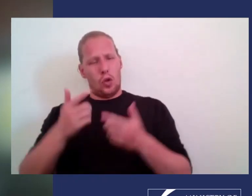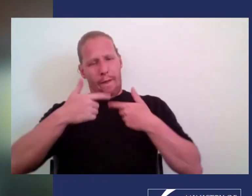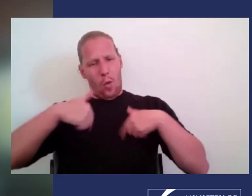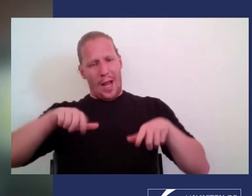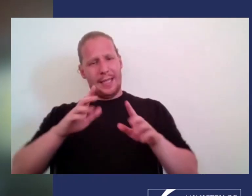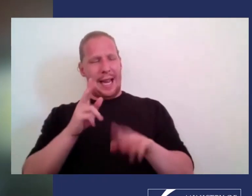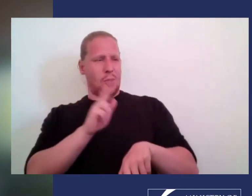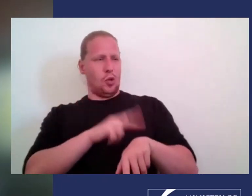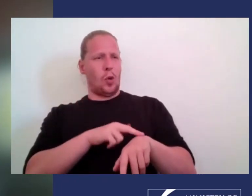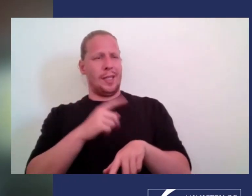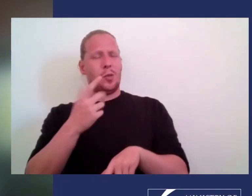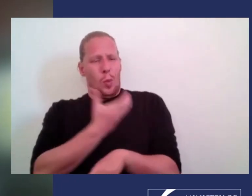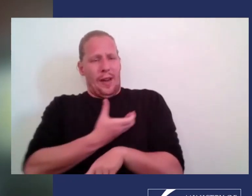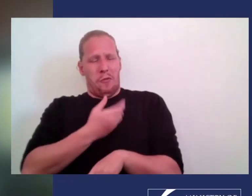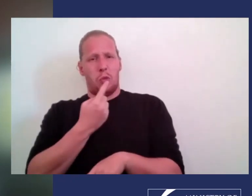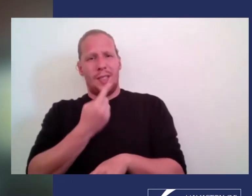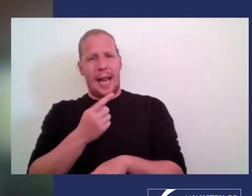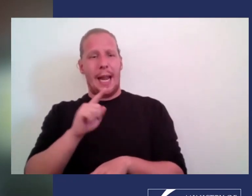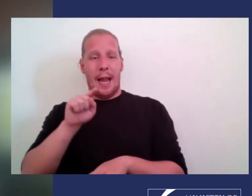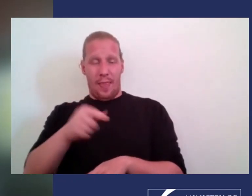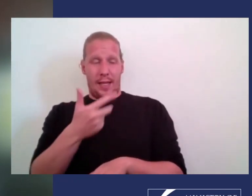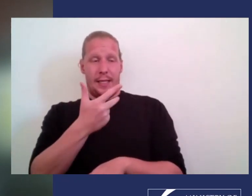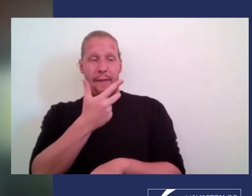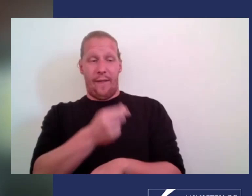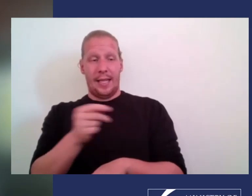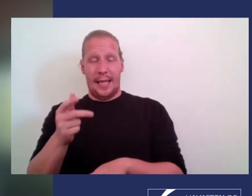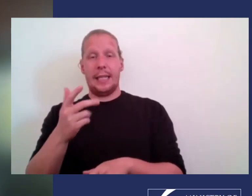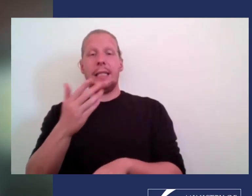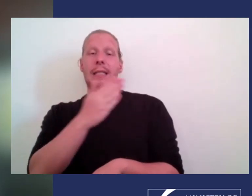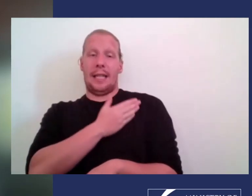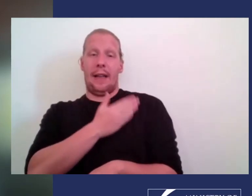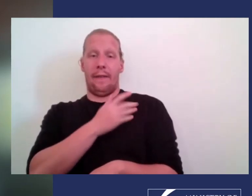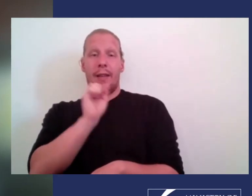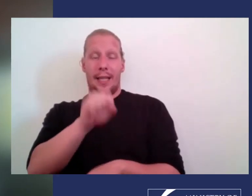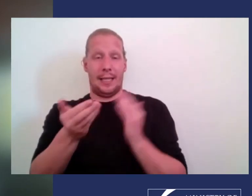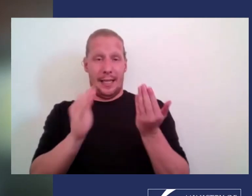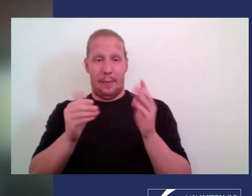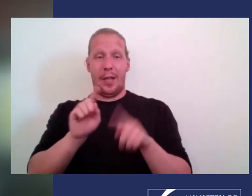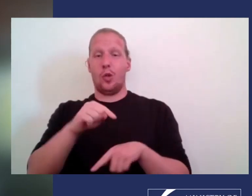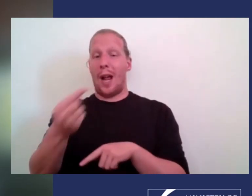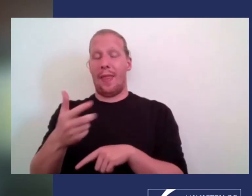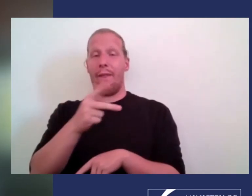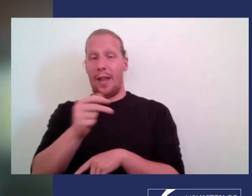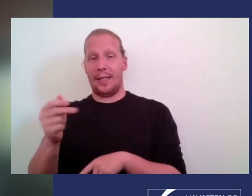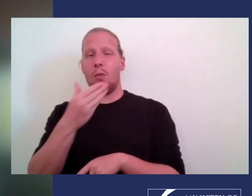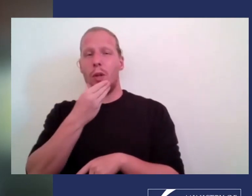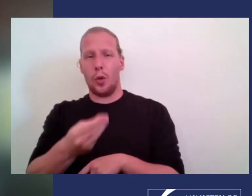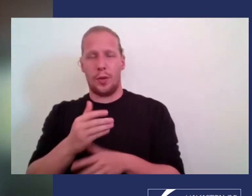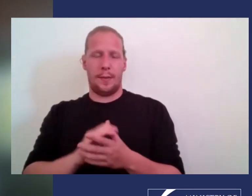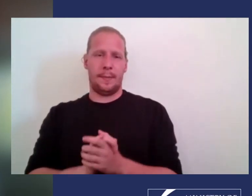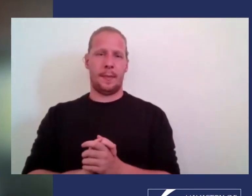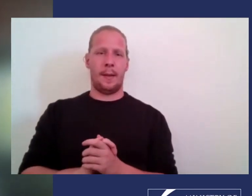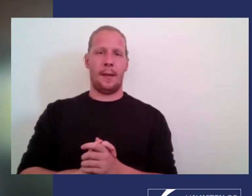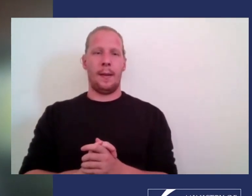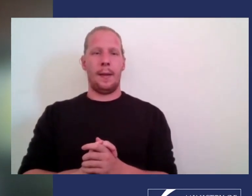safe vaccine, safer than what we are currently using in our children for other conditions. So I think if you